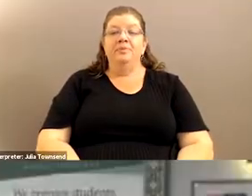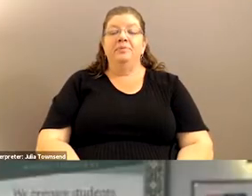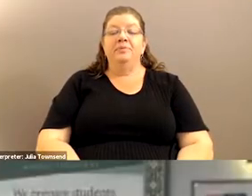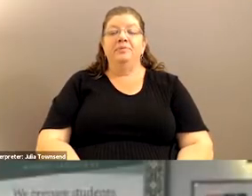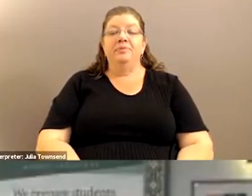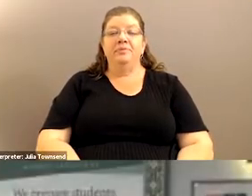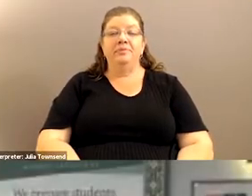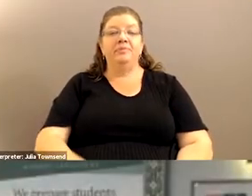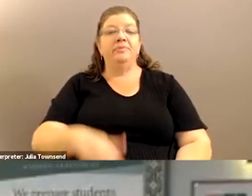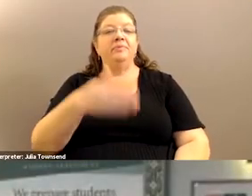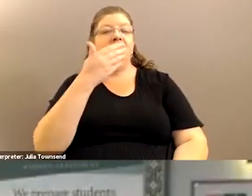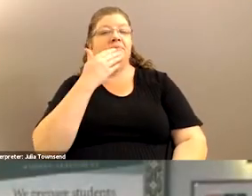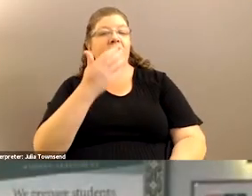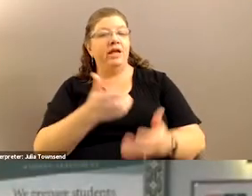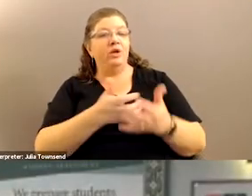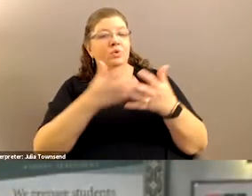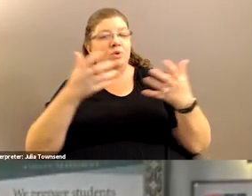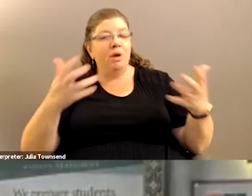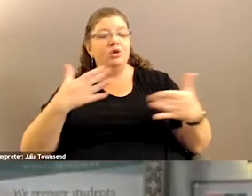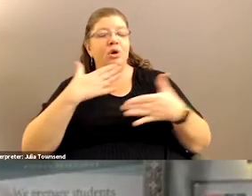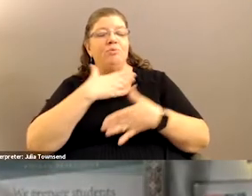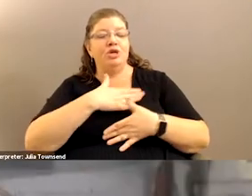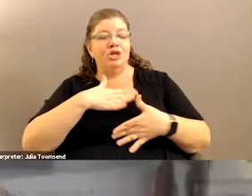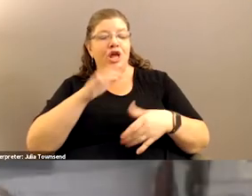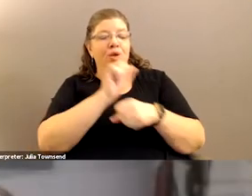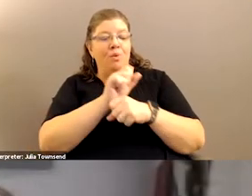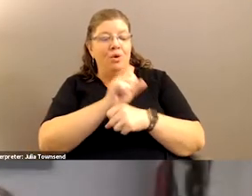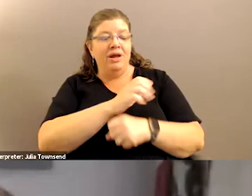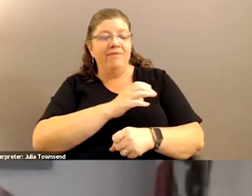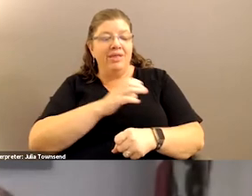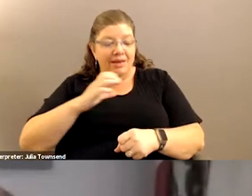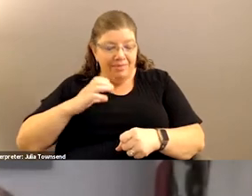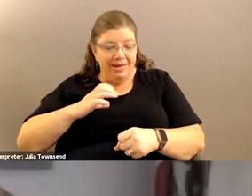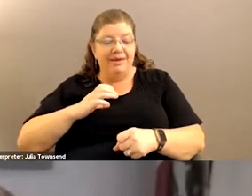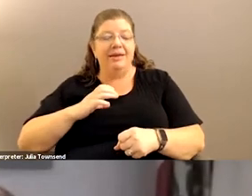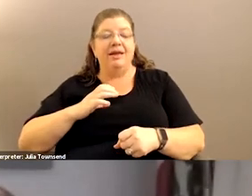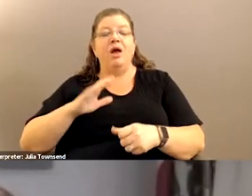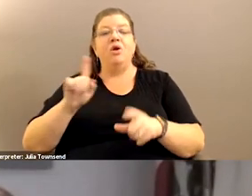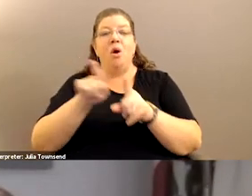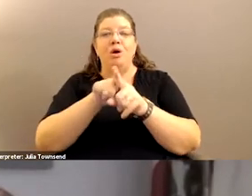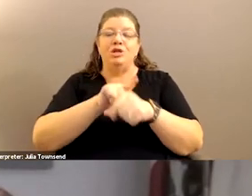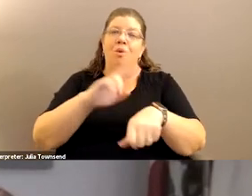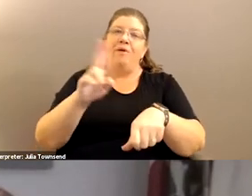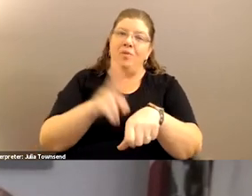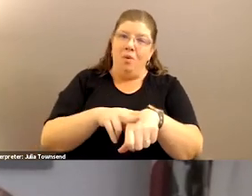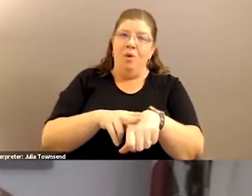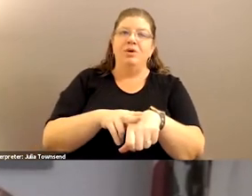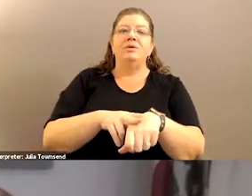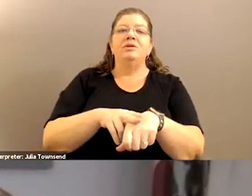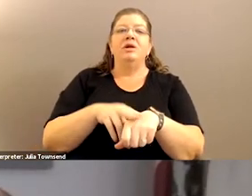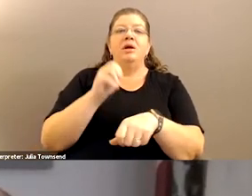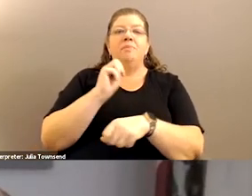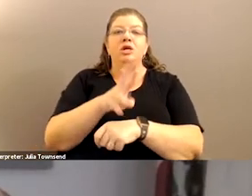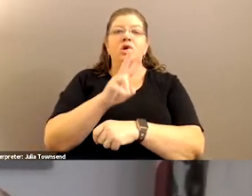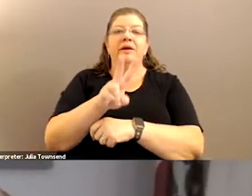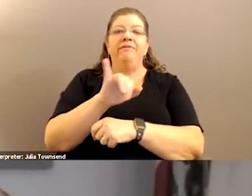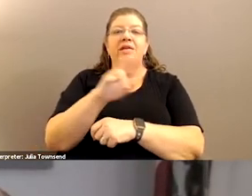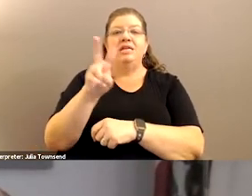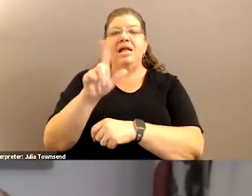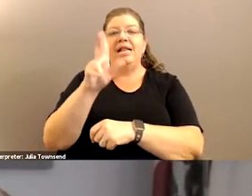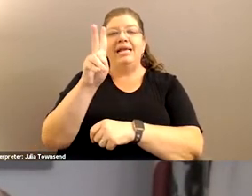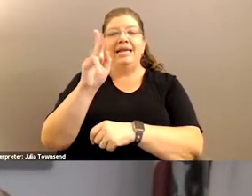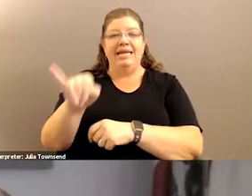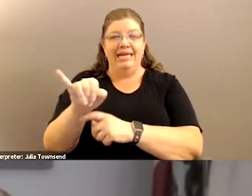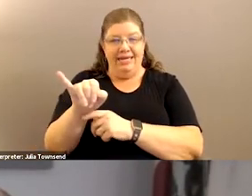thank you so very much and i do appreciate the work of the committee and also of course of mr vissalini